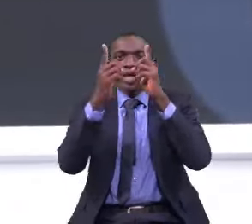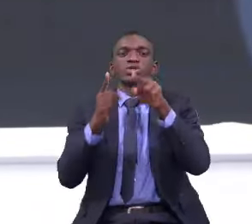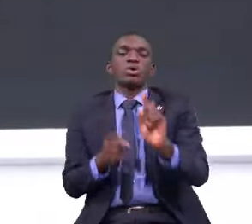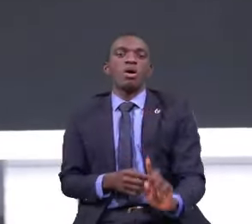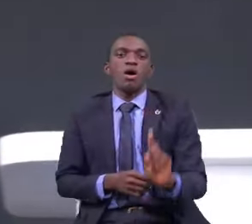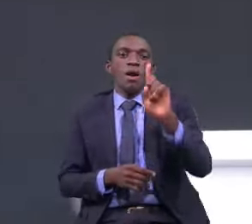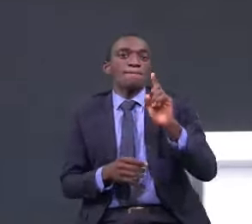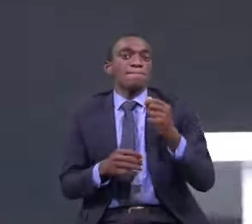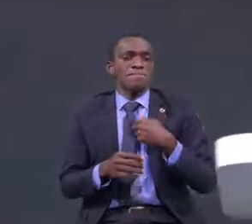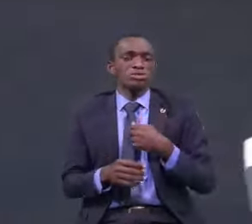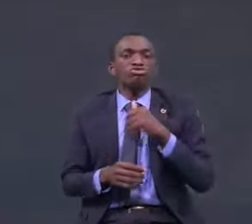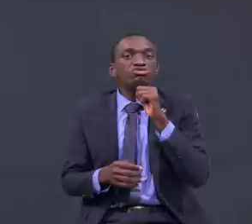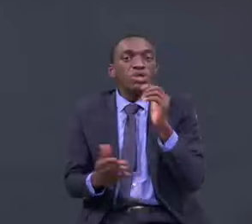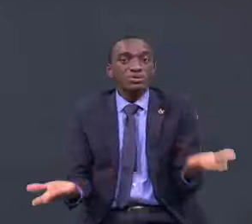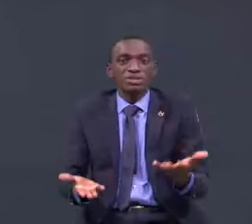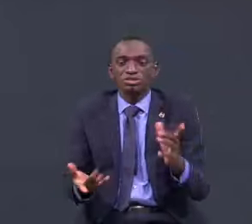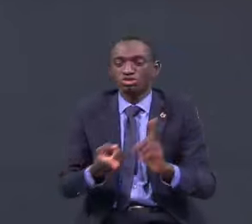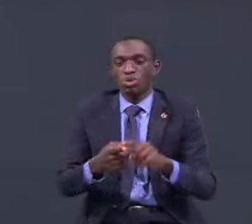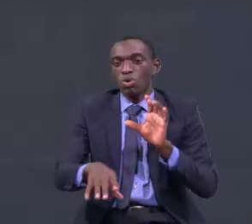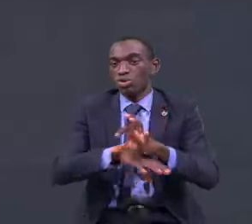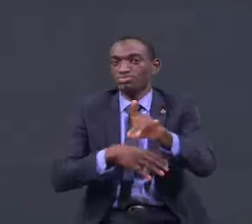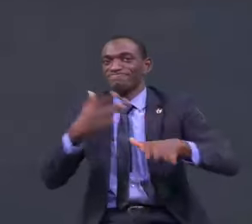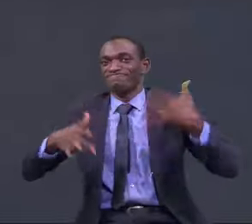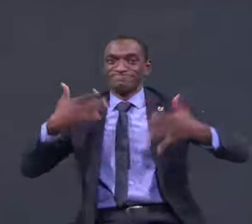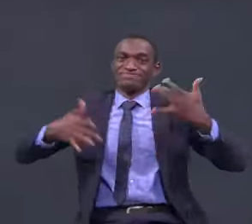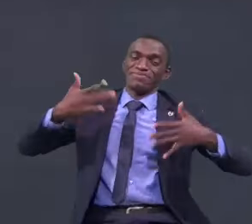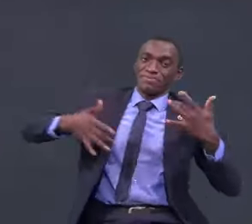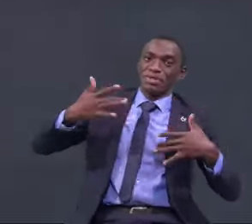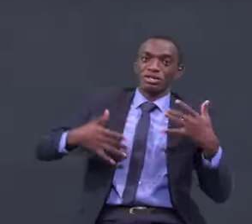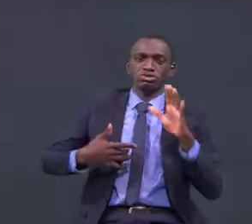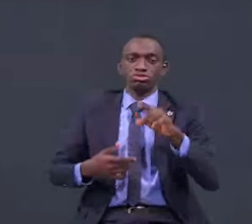know, just excite your feelings.